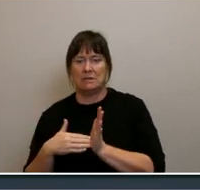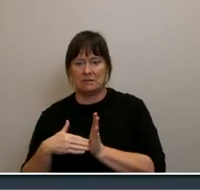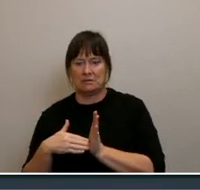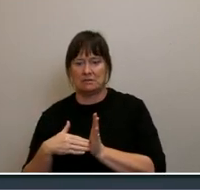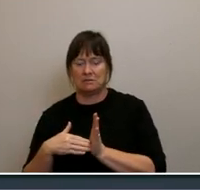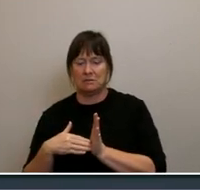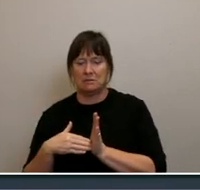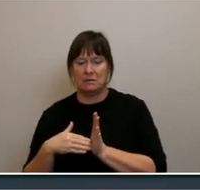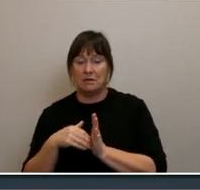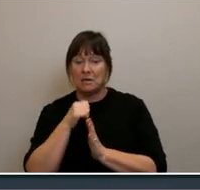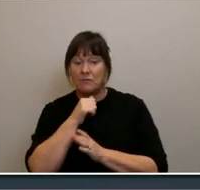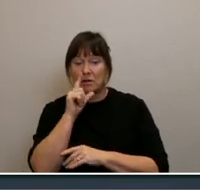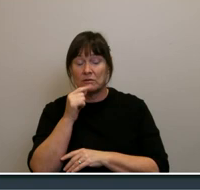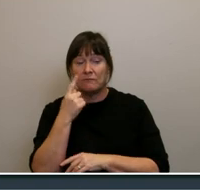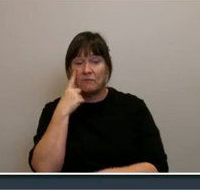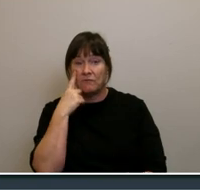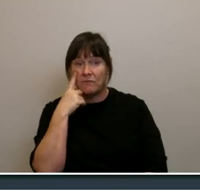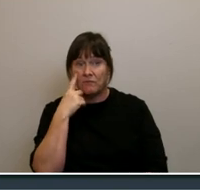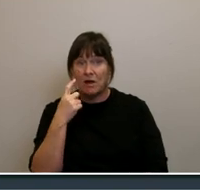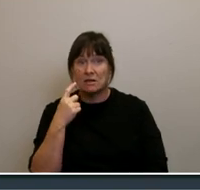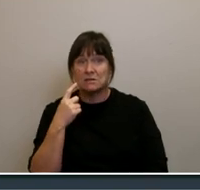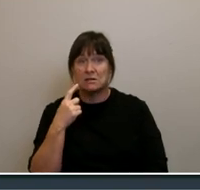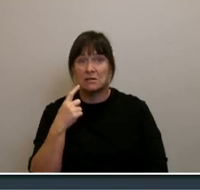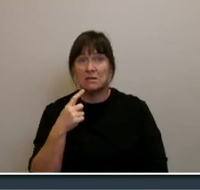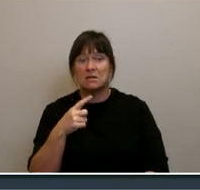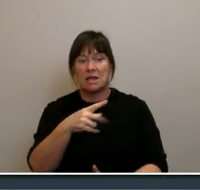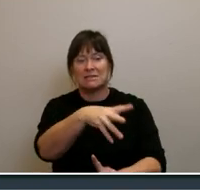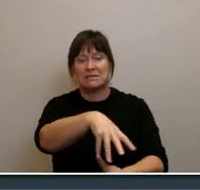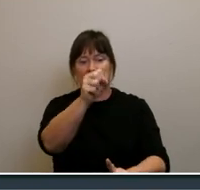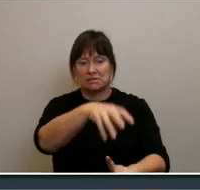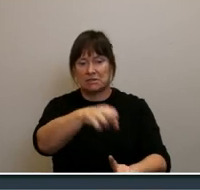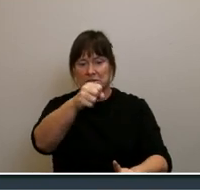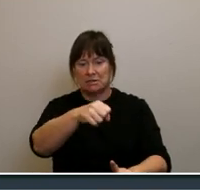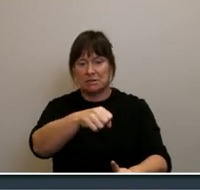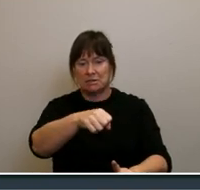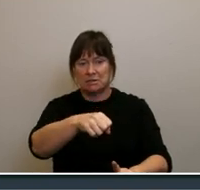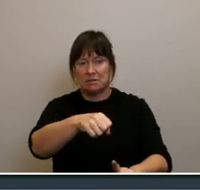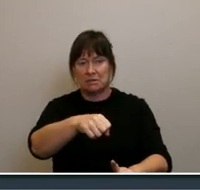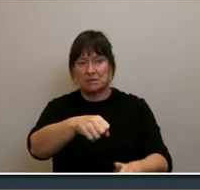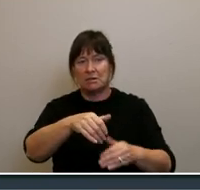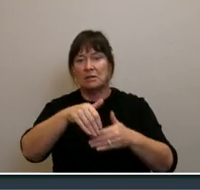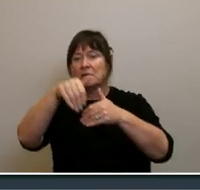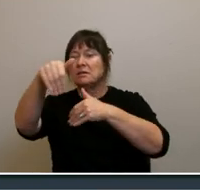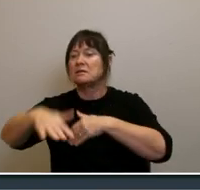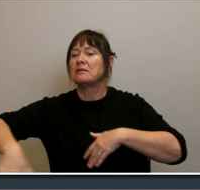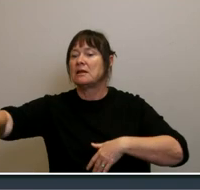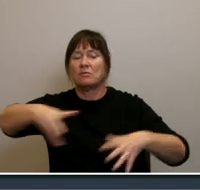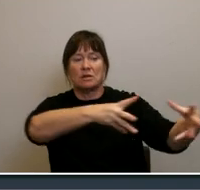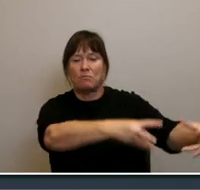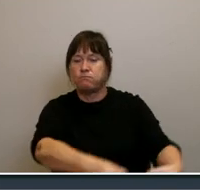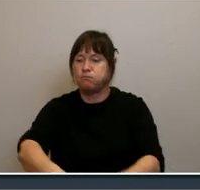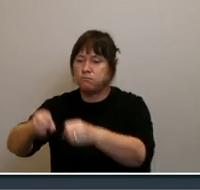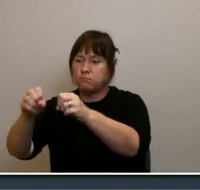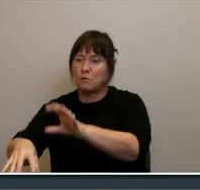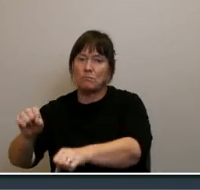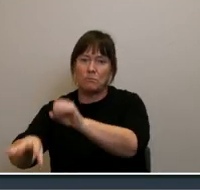it would be ideal if we could find a suction dredge a bit smaller so it can get into the southern end where the material is needed, and